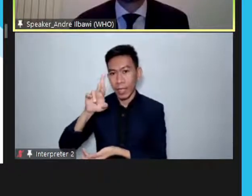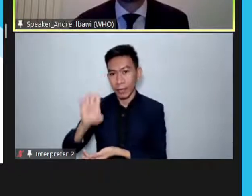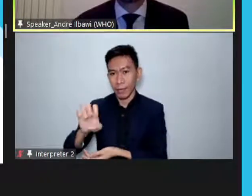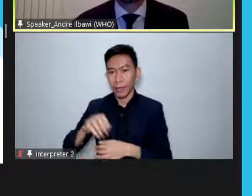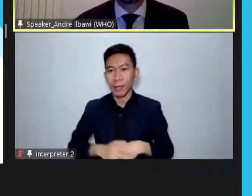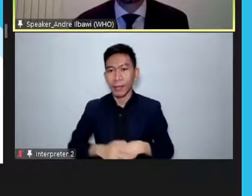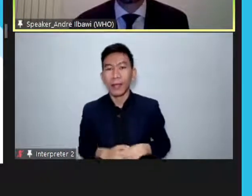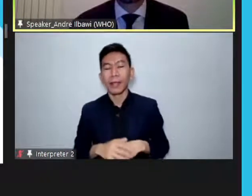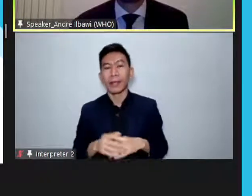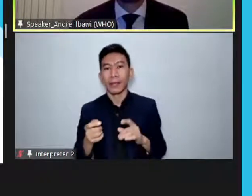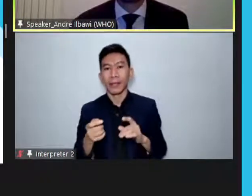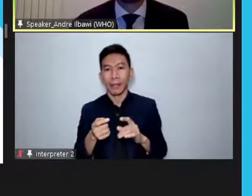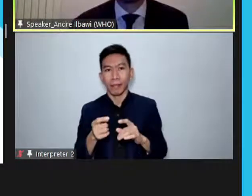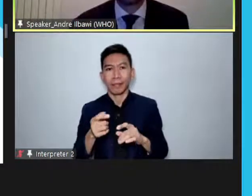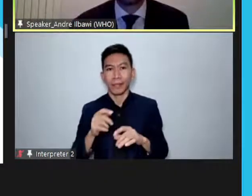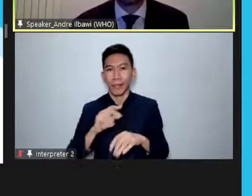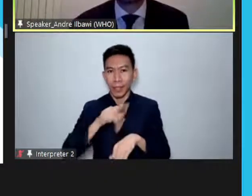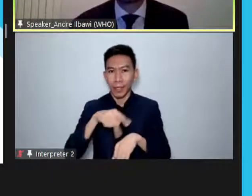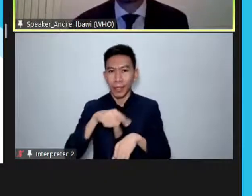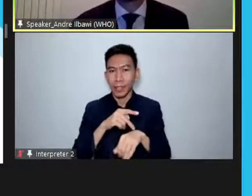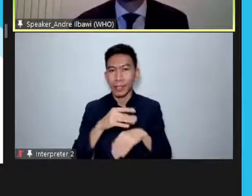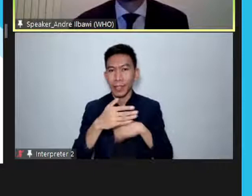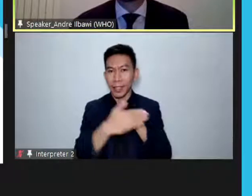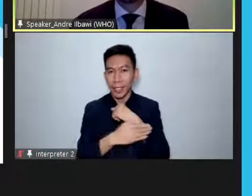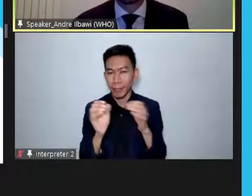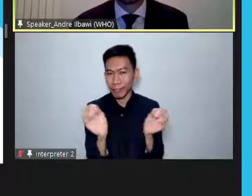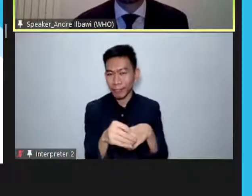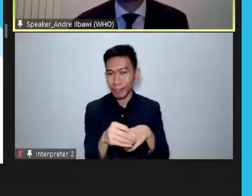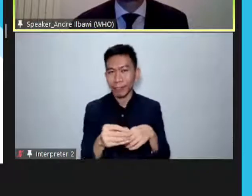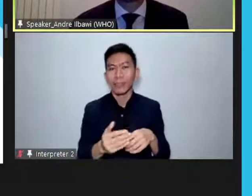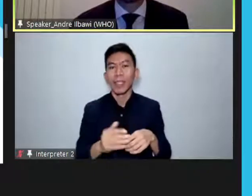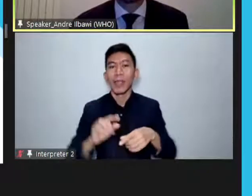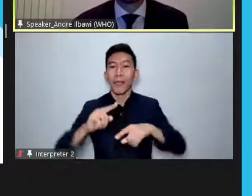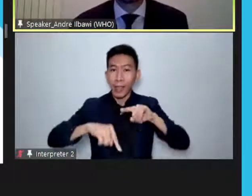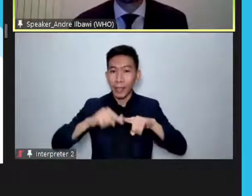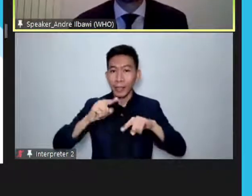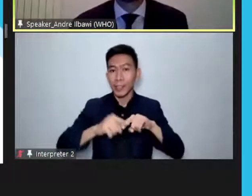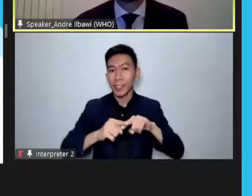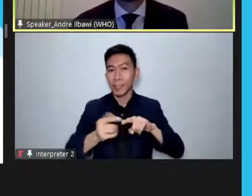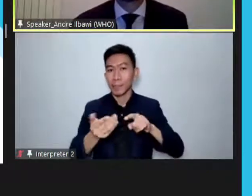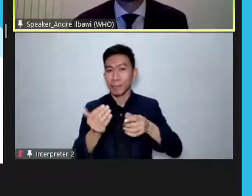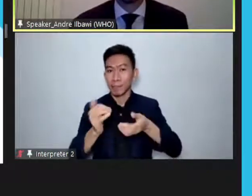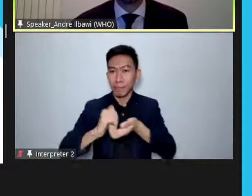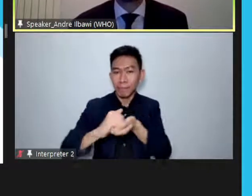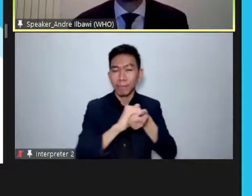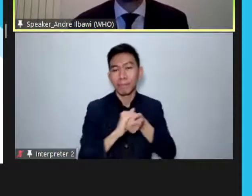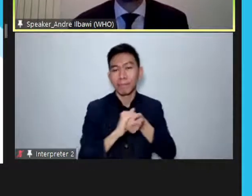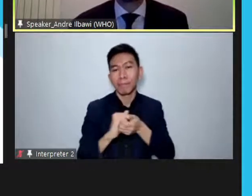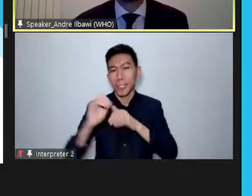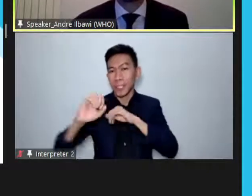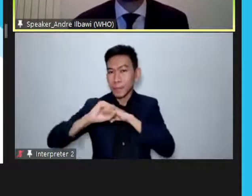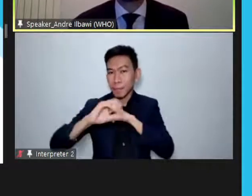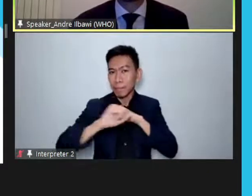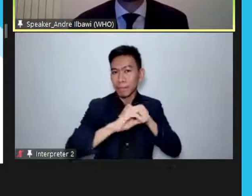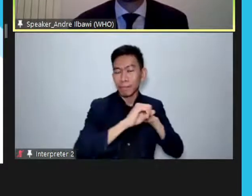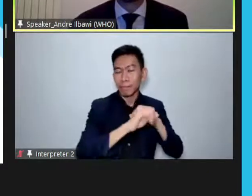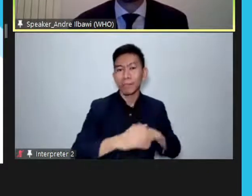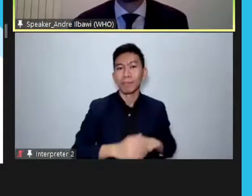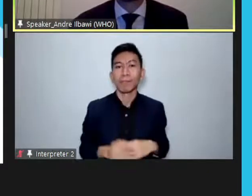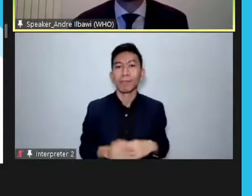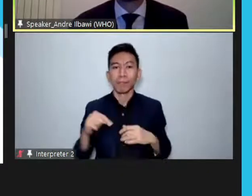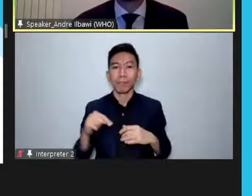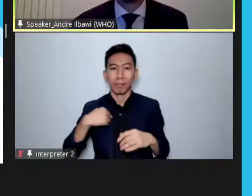and Country Office, friends, colleagues, advocates, may I begin by saying thank